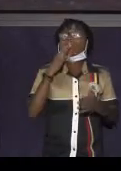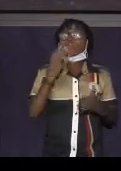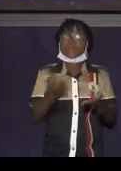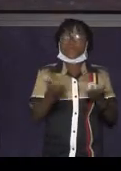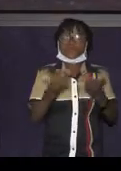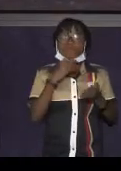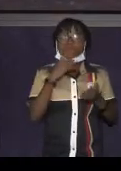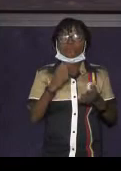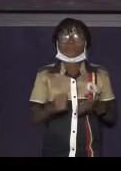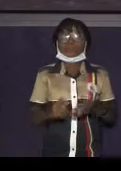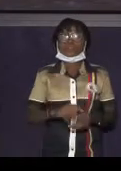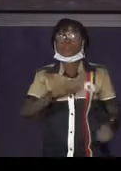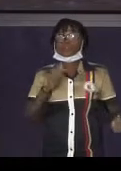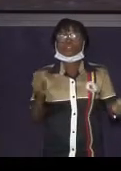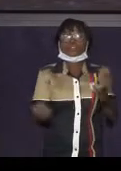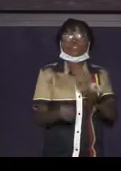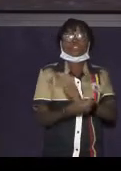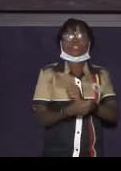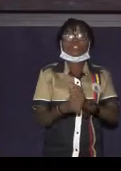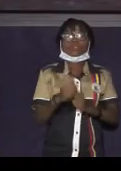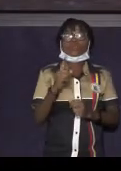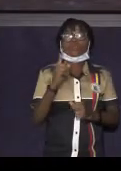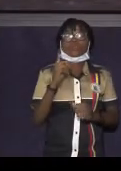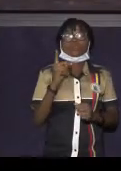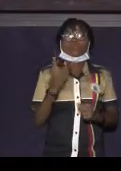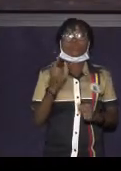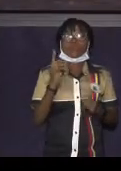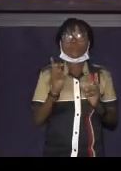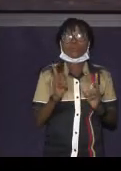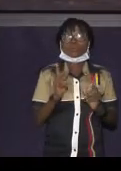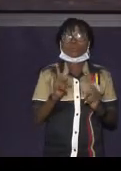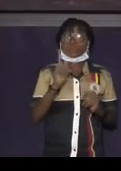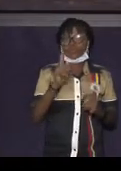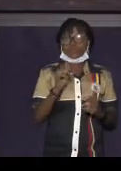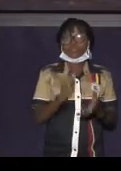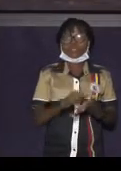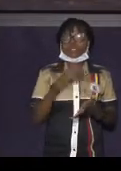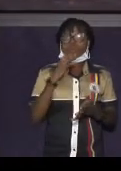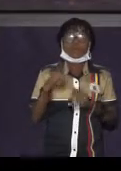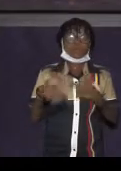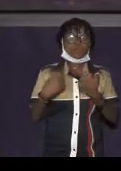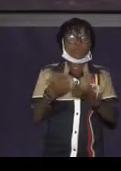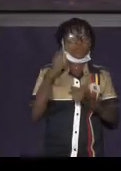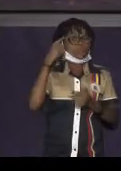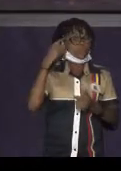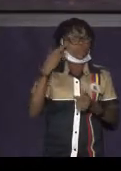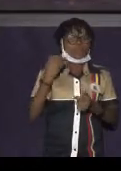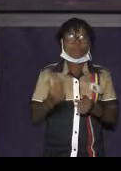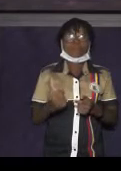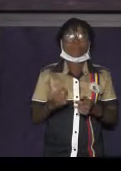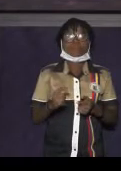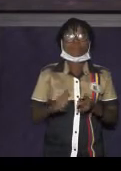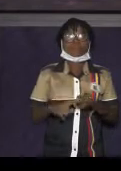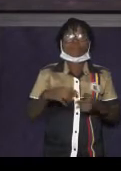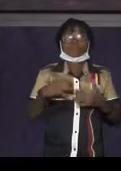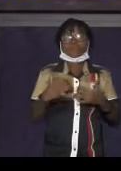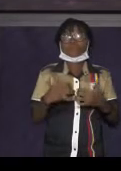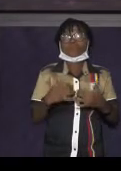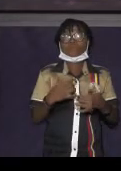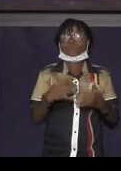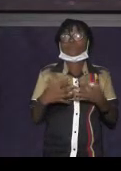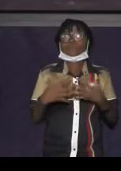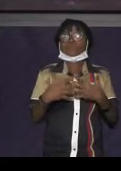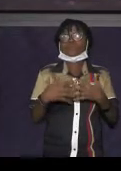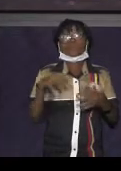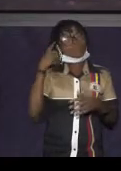is getting tired, or the coach needs more goals. Then he takes out a player that is probably not